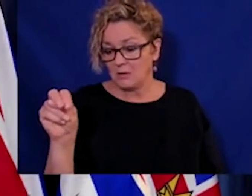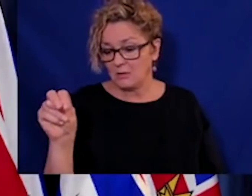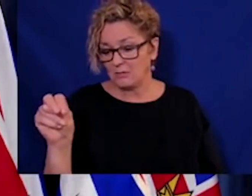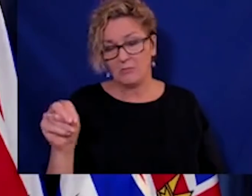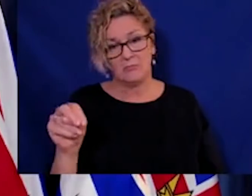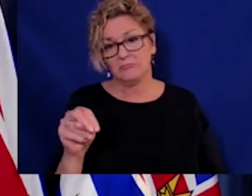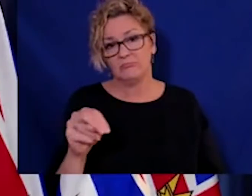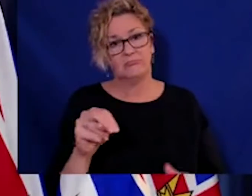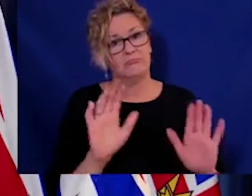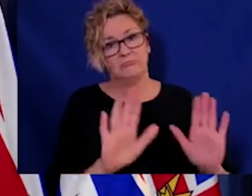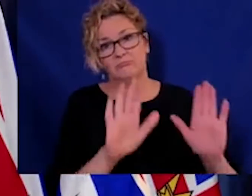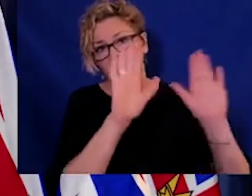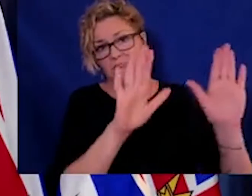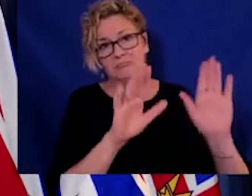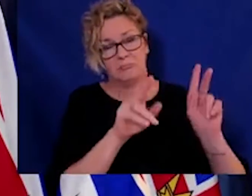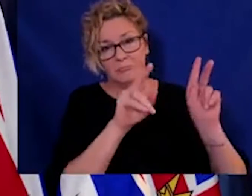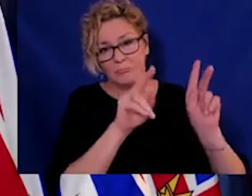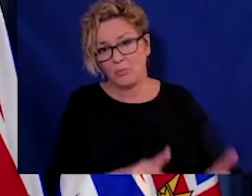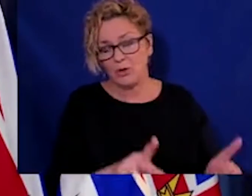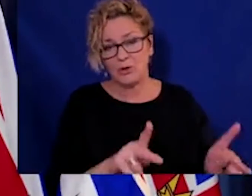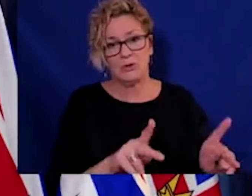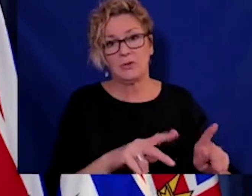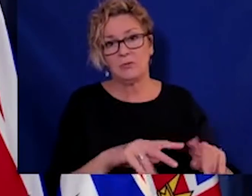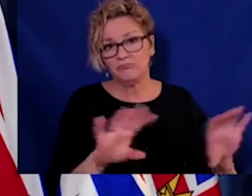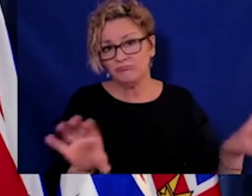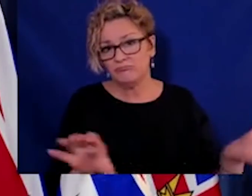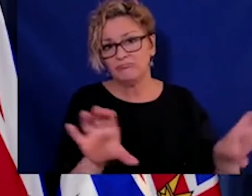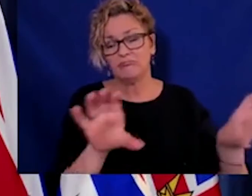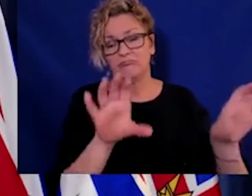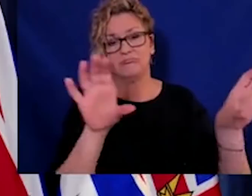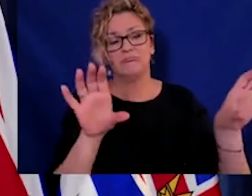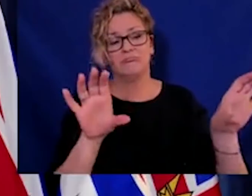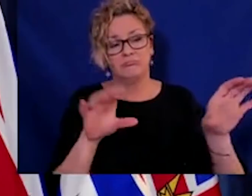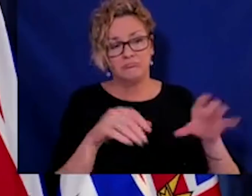really an extraordinary figure, and we'll make the